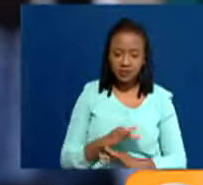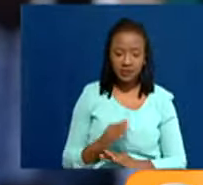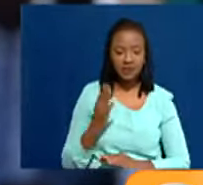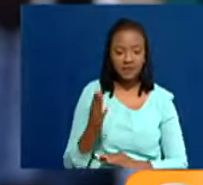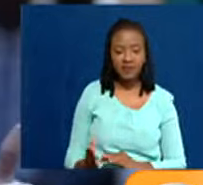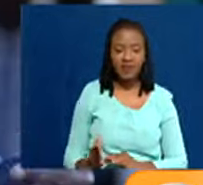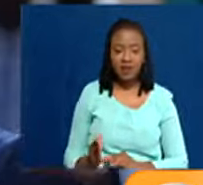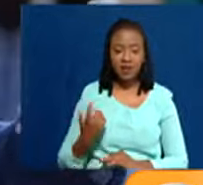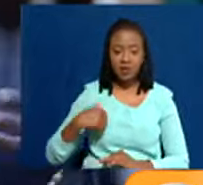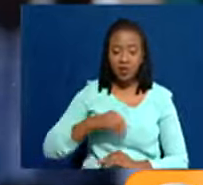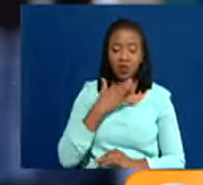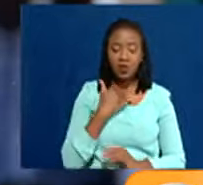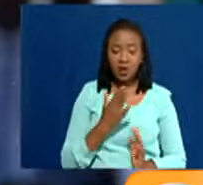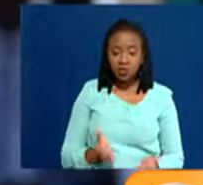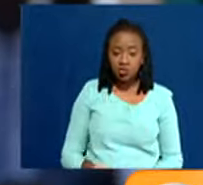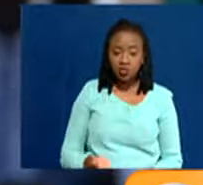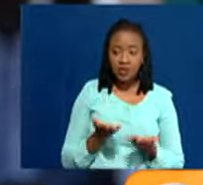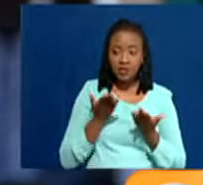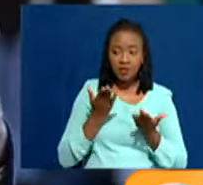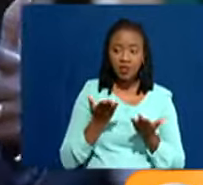deployment and the skills,